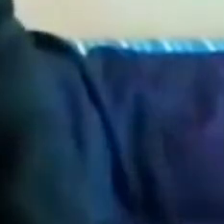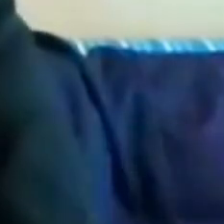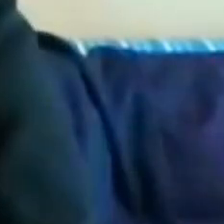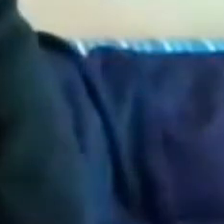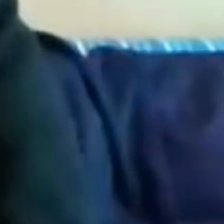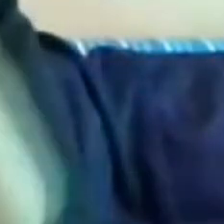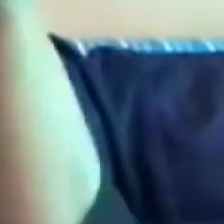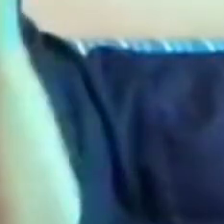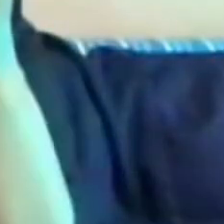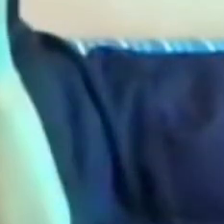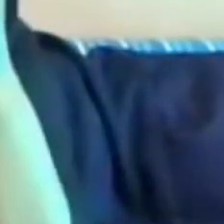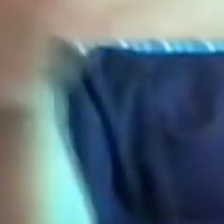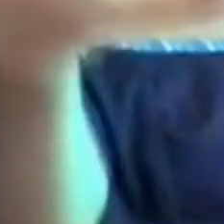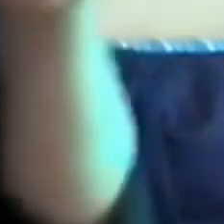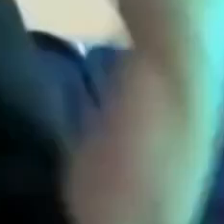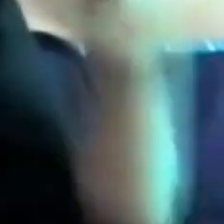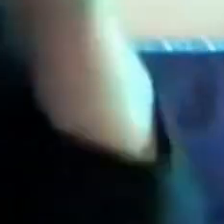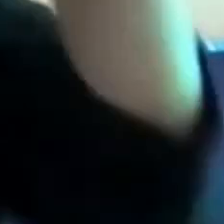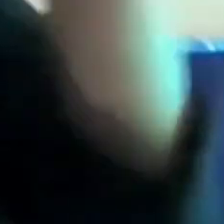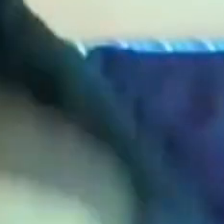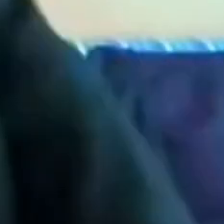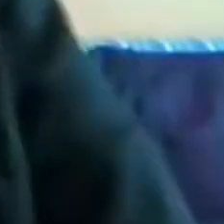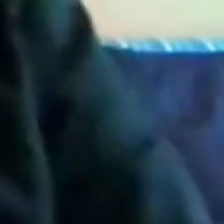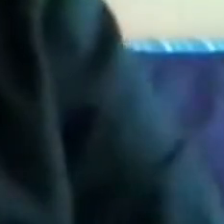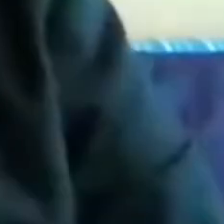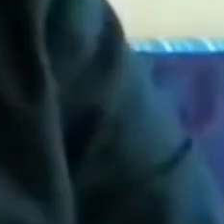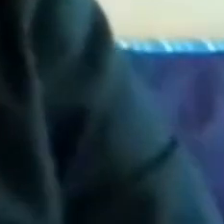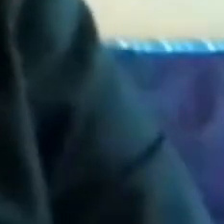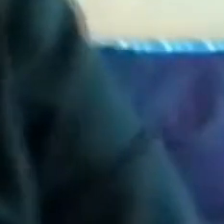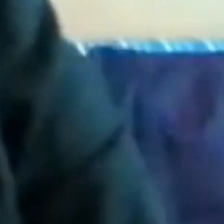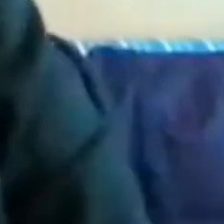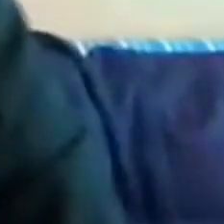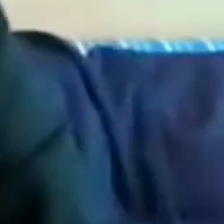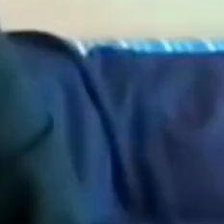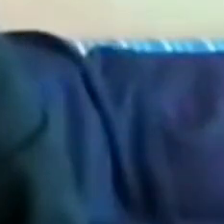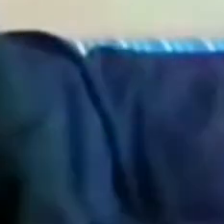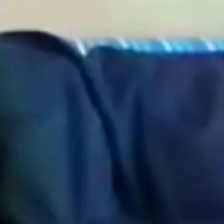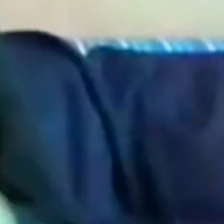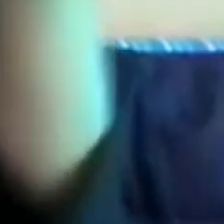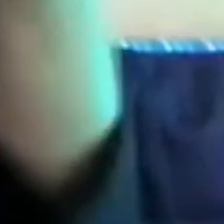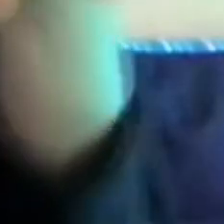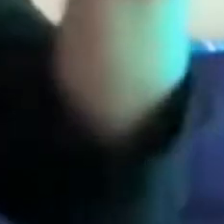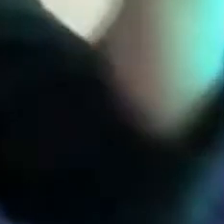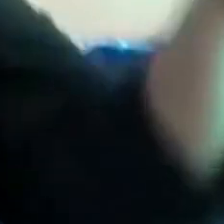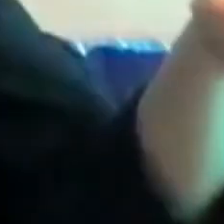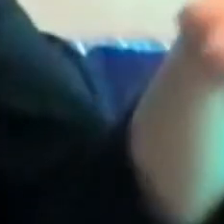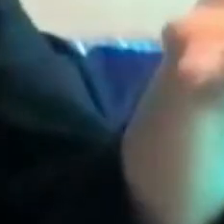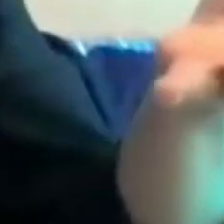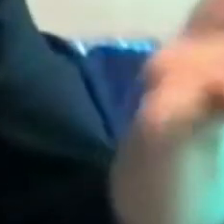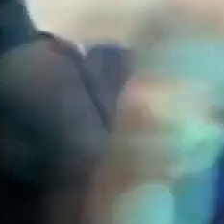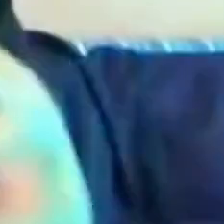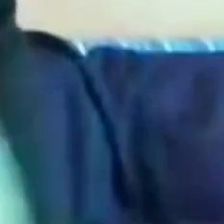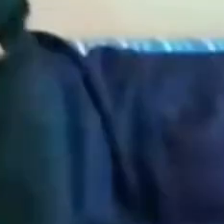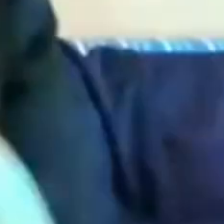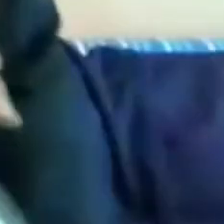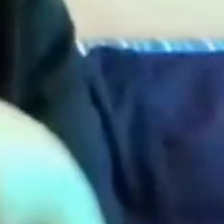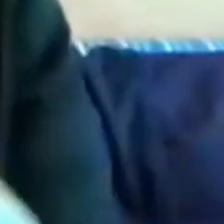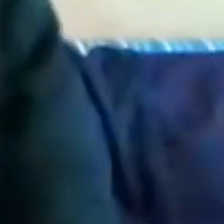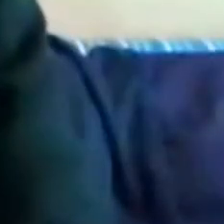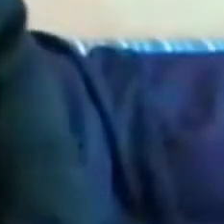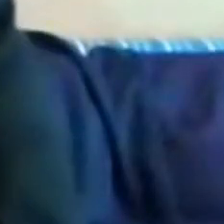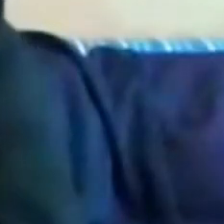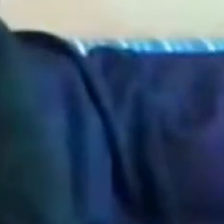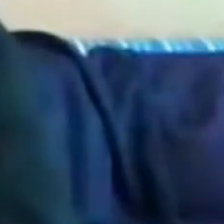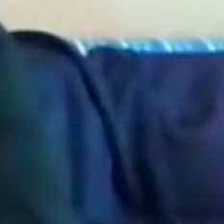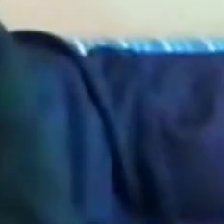us on how the impact assessment of these TCC centres is made, and also